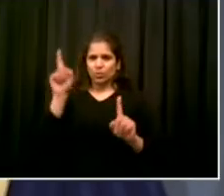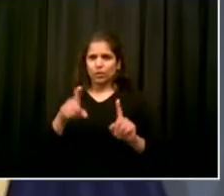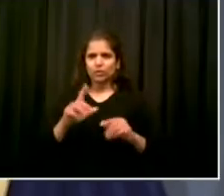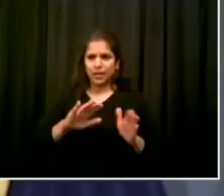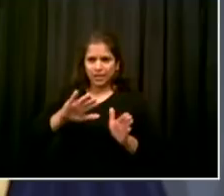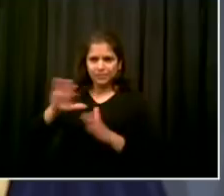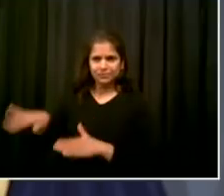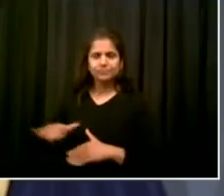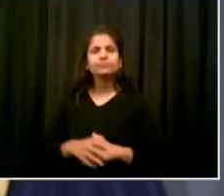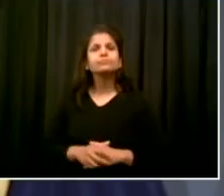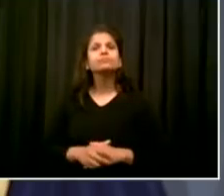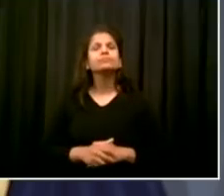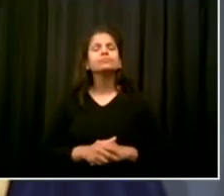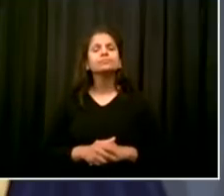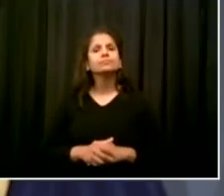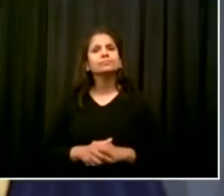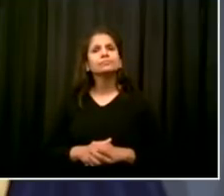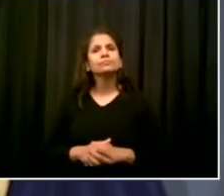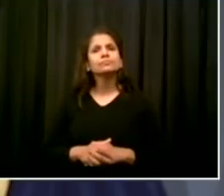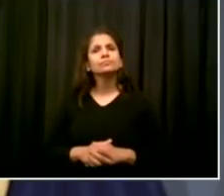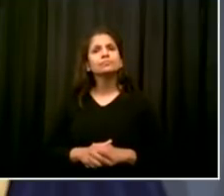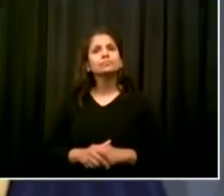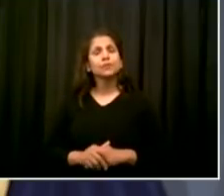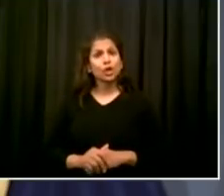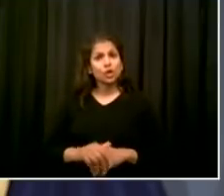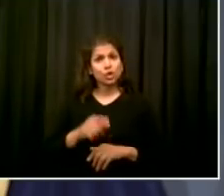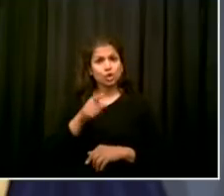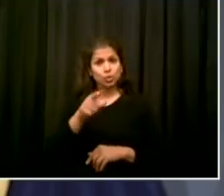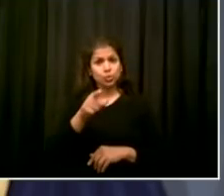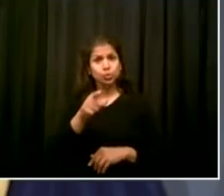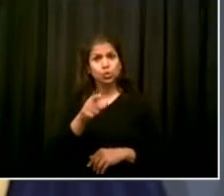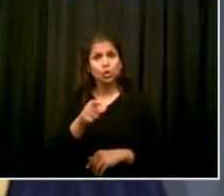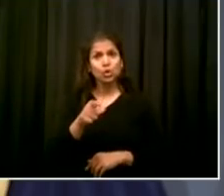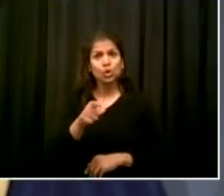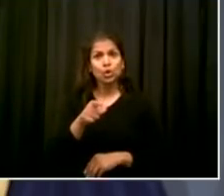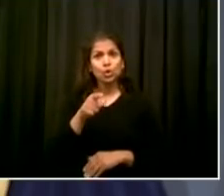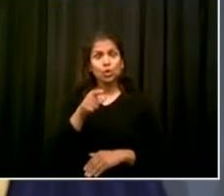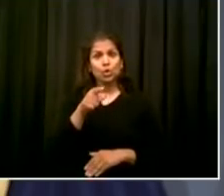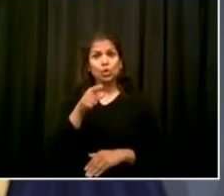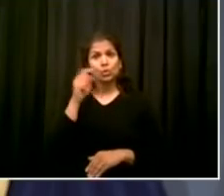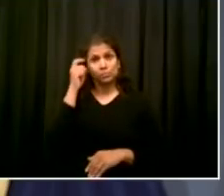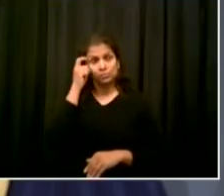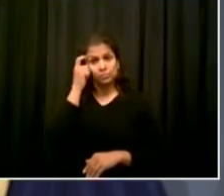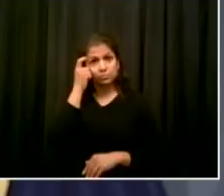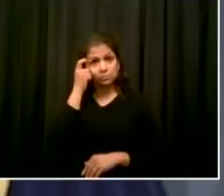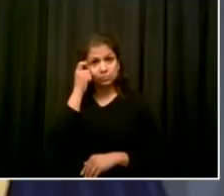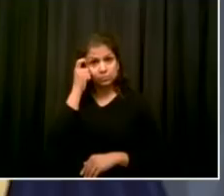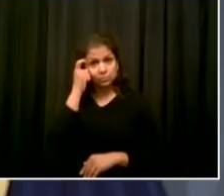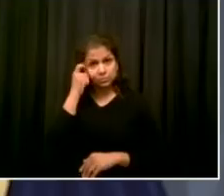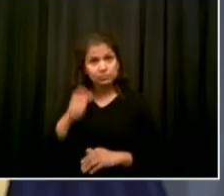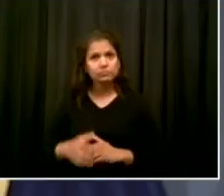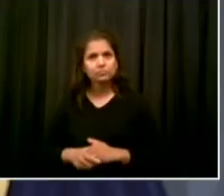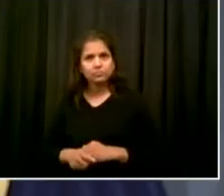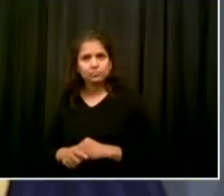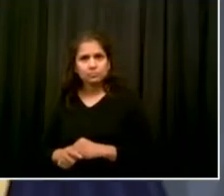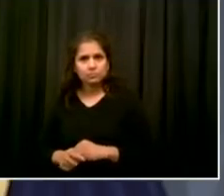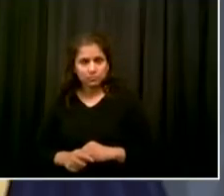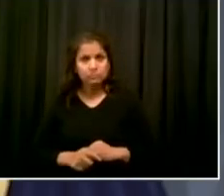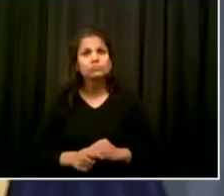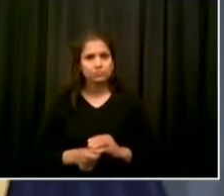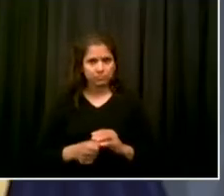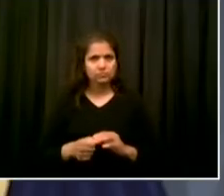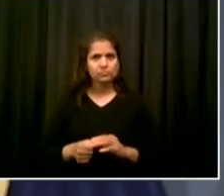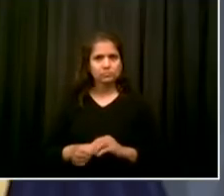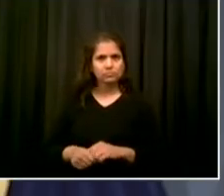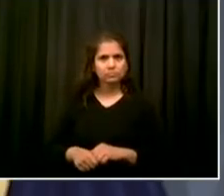solitary confinement for youth under 22 in city jail. Is it time to end it for all inmates, to end solitary confinement for